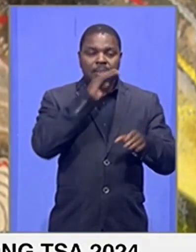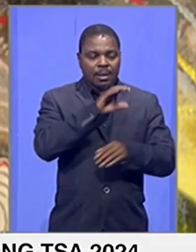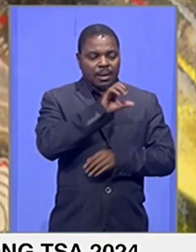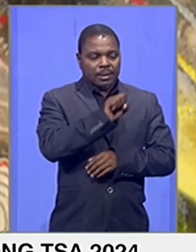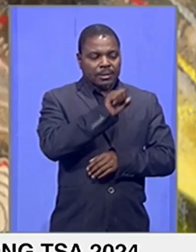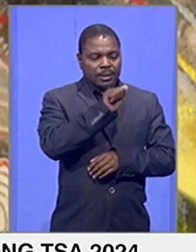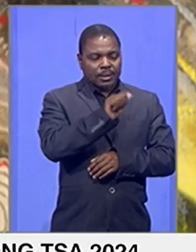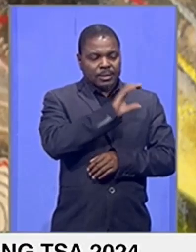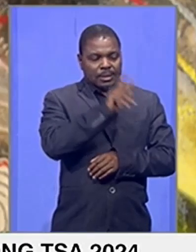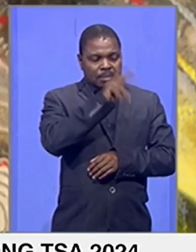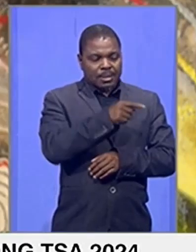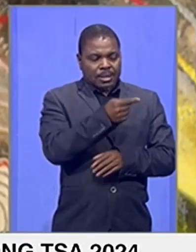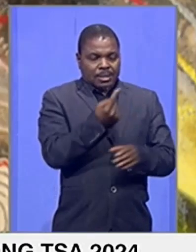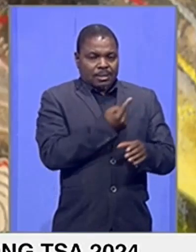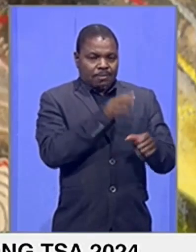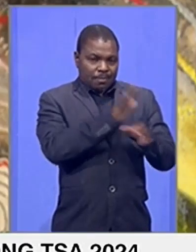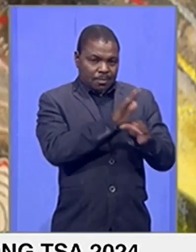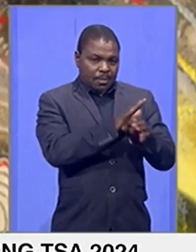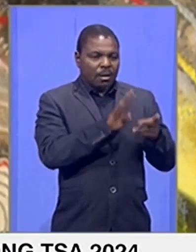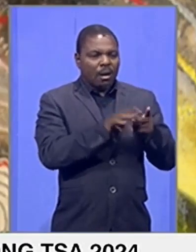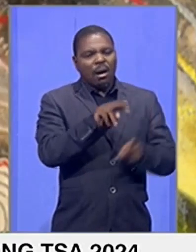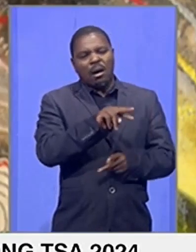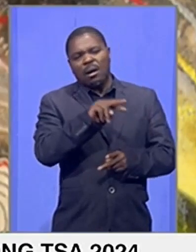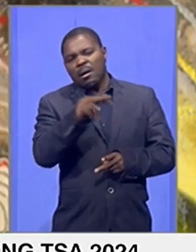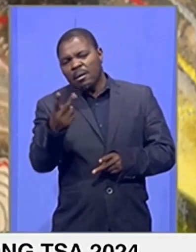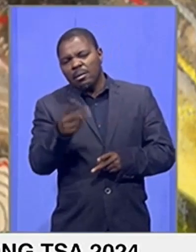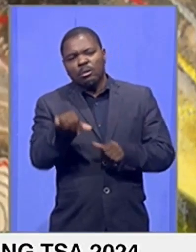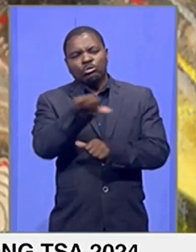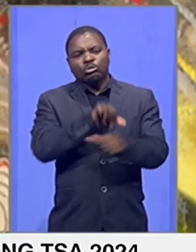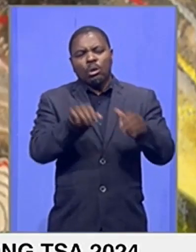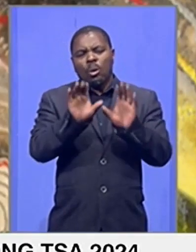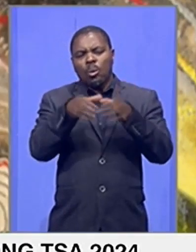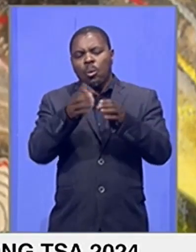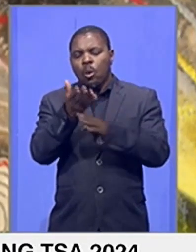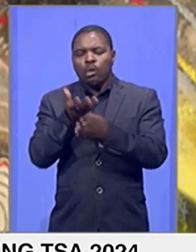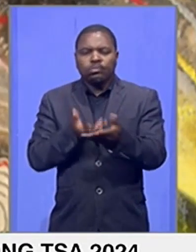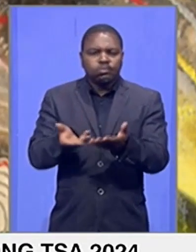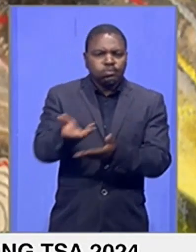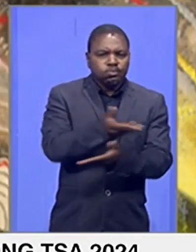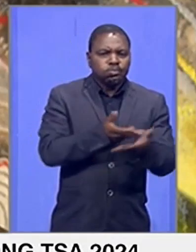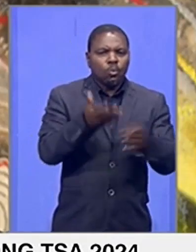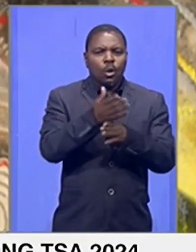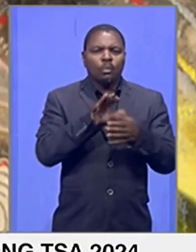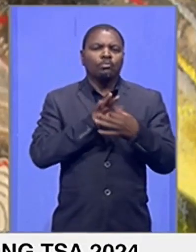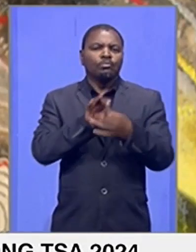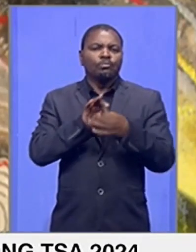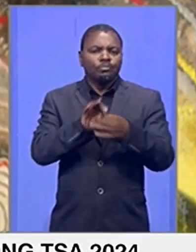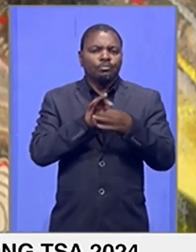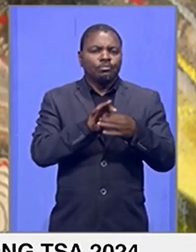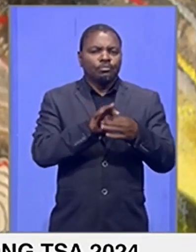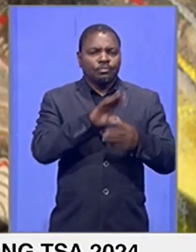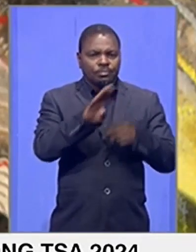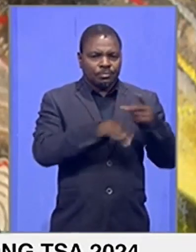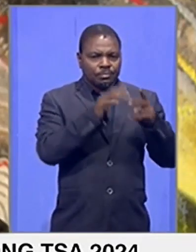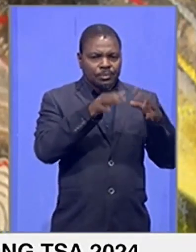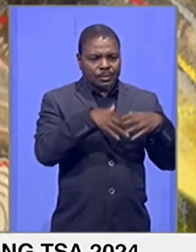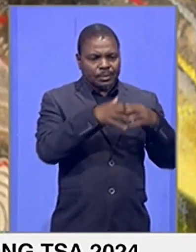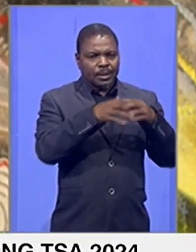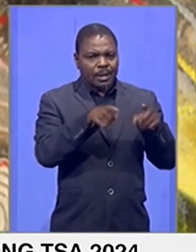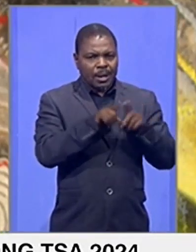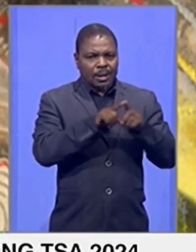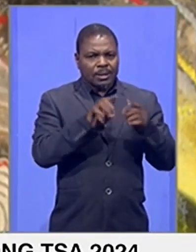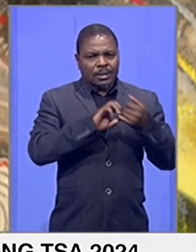Party will then work with other social forces on the ground to constitute part of rescuing